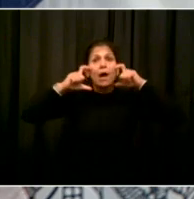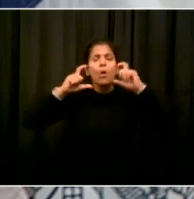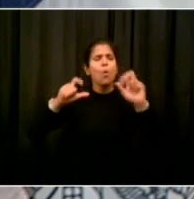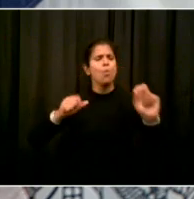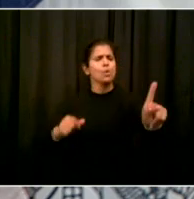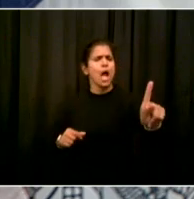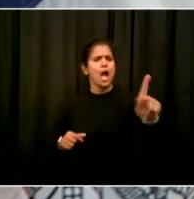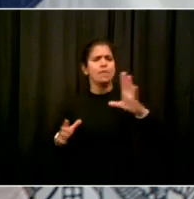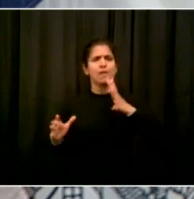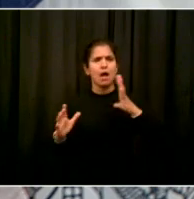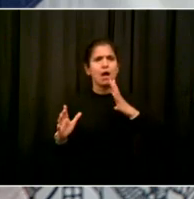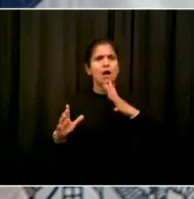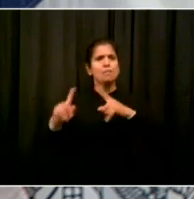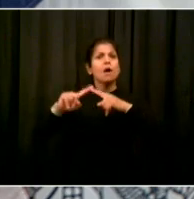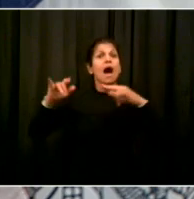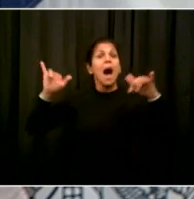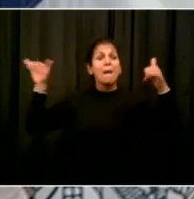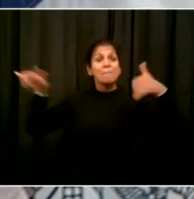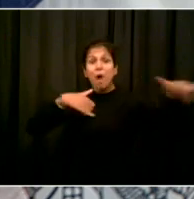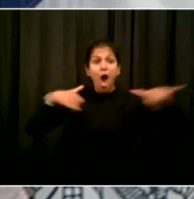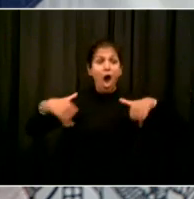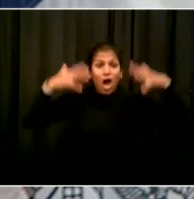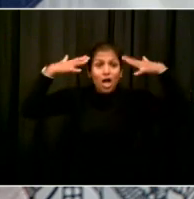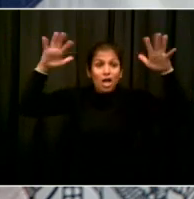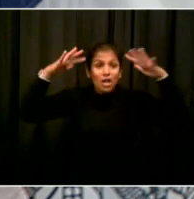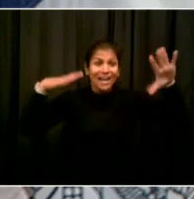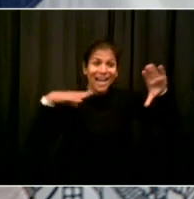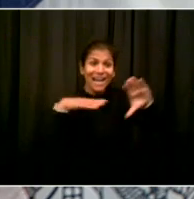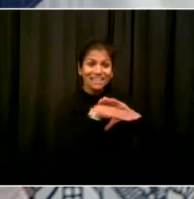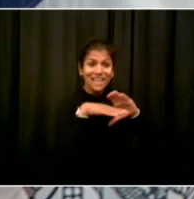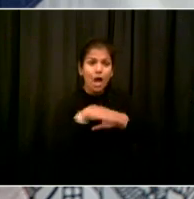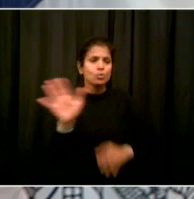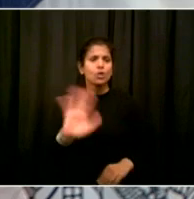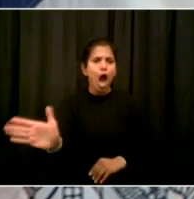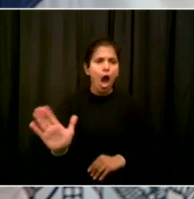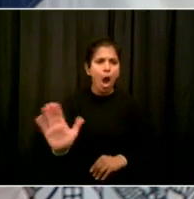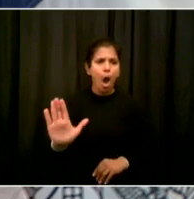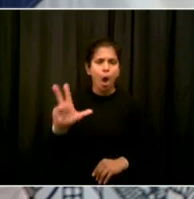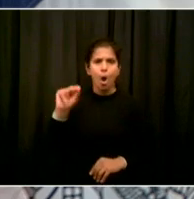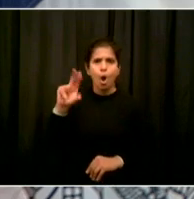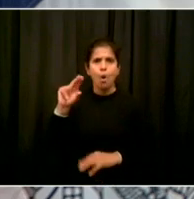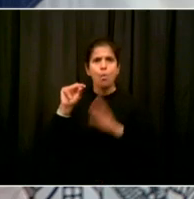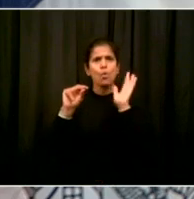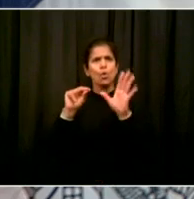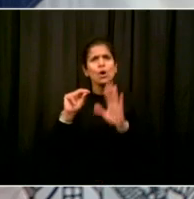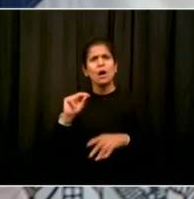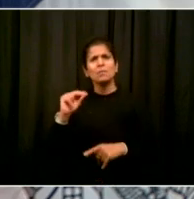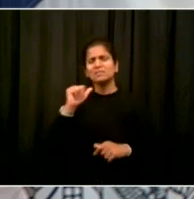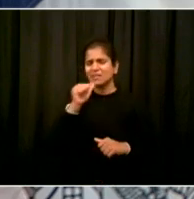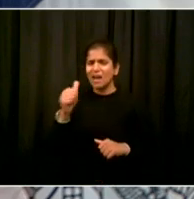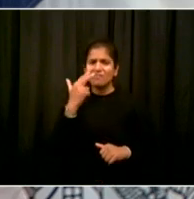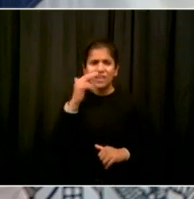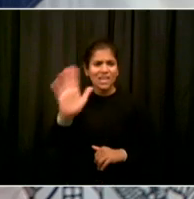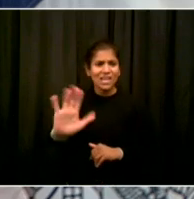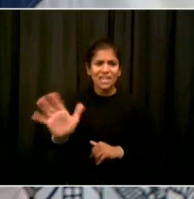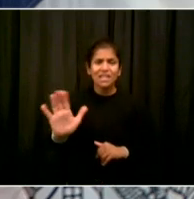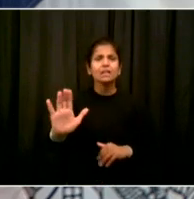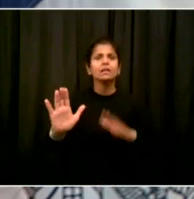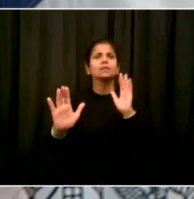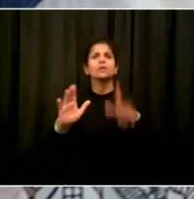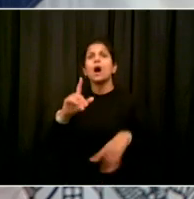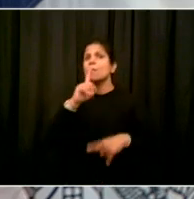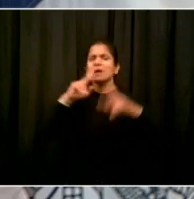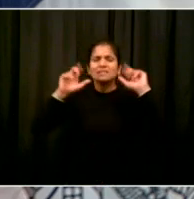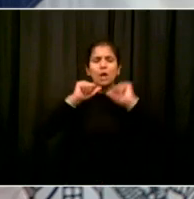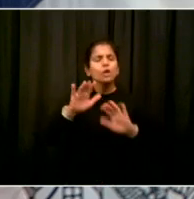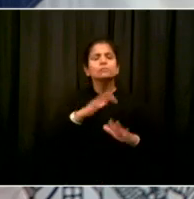it's dangerous. We got to buckle down. We got to make sure that we do things right, because this is a dangerous time and we have